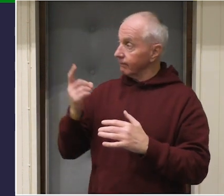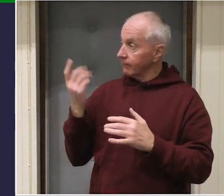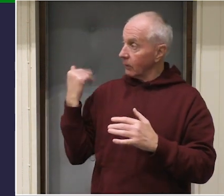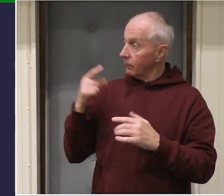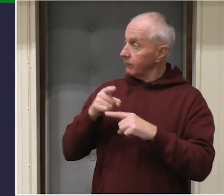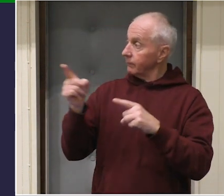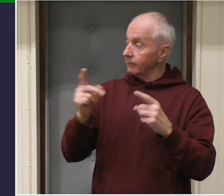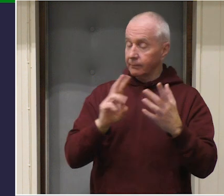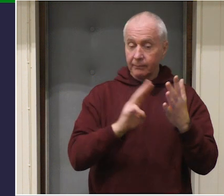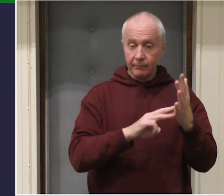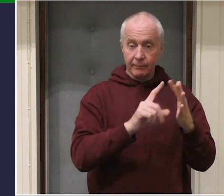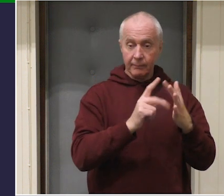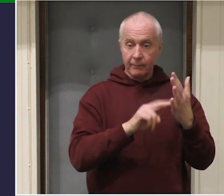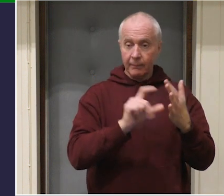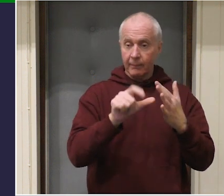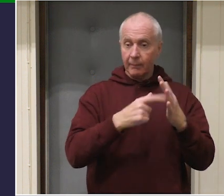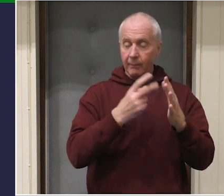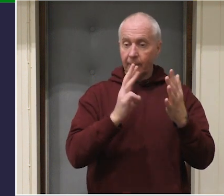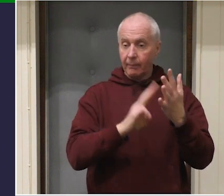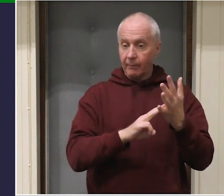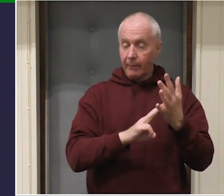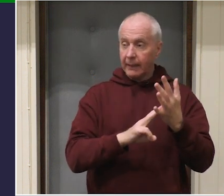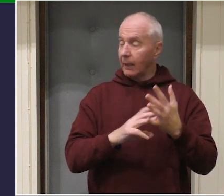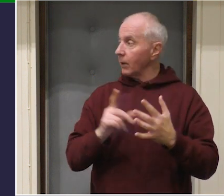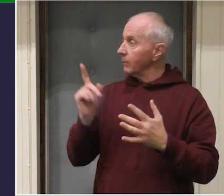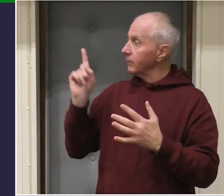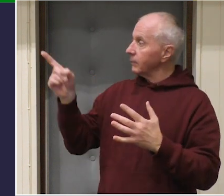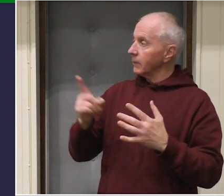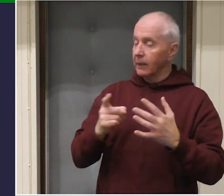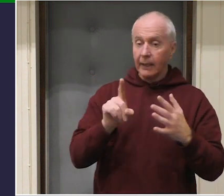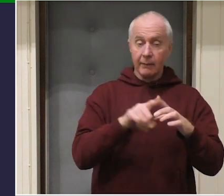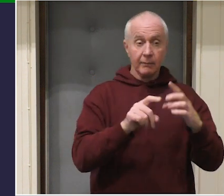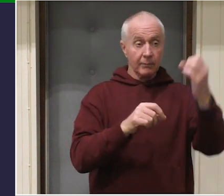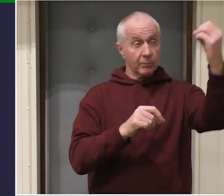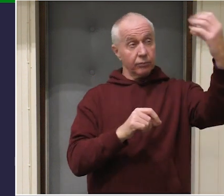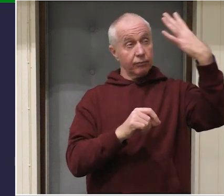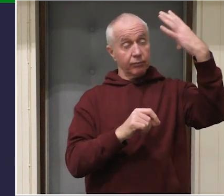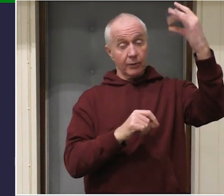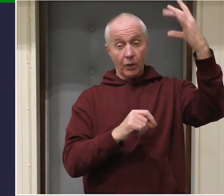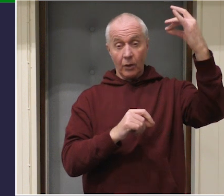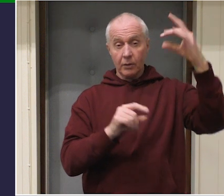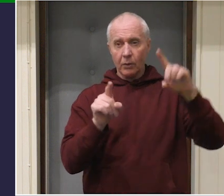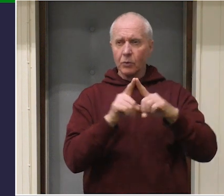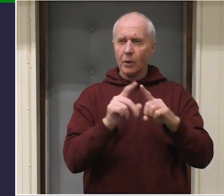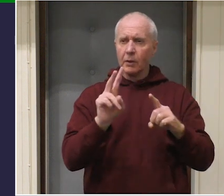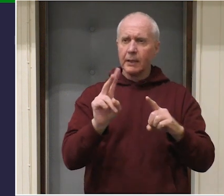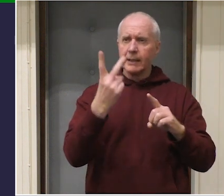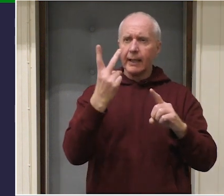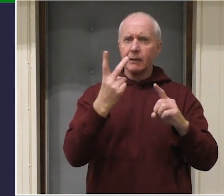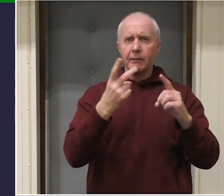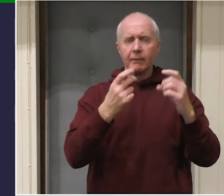is called Menkainen, Beta Aurigui. Again, it's one of the brightest stars in the sky, and it's also, I think, the second brightest known eclipsing